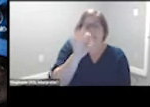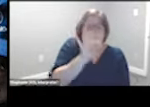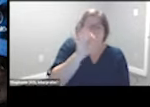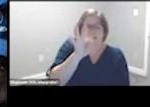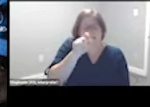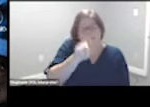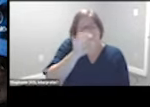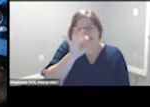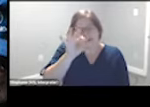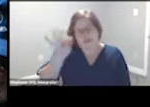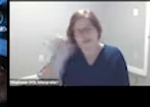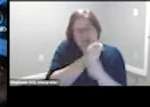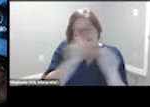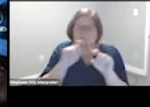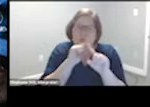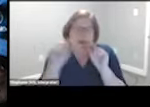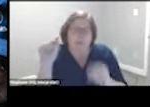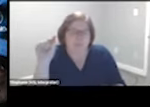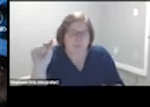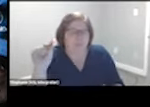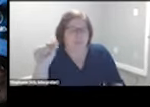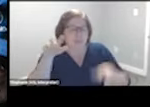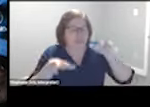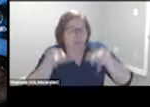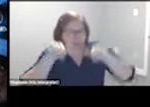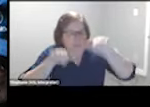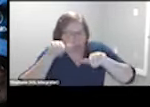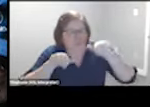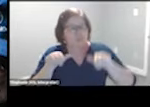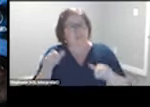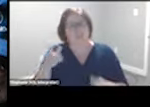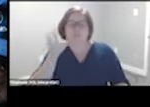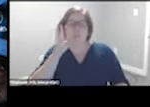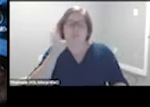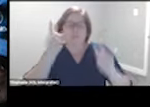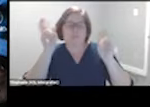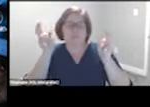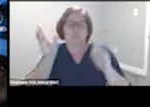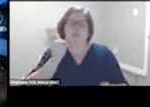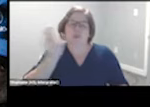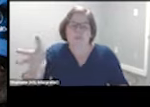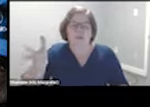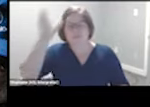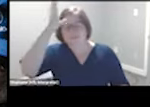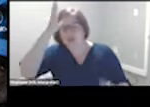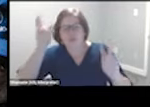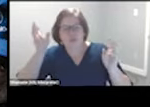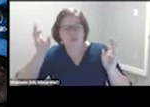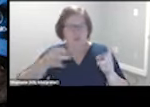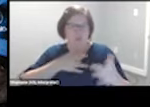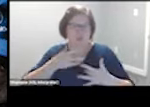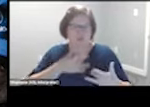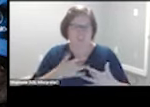99.999%, but just a little bit of the uncertainty, they always make our moms and grandmas and fathers worried. So